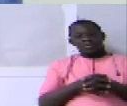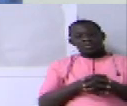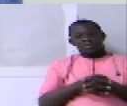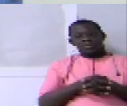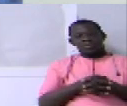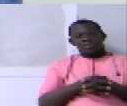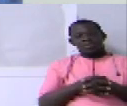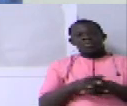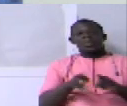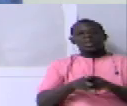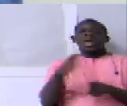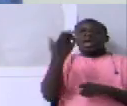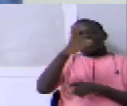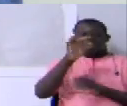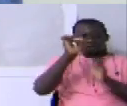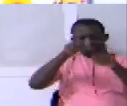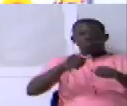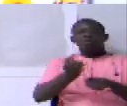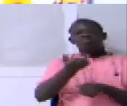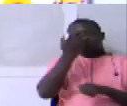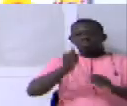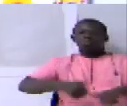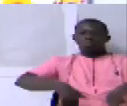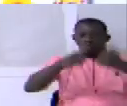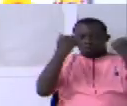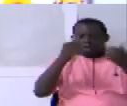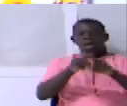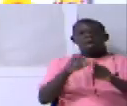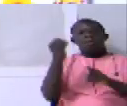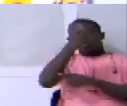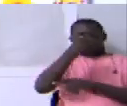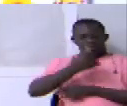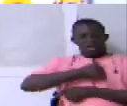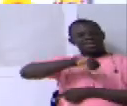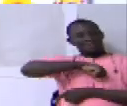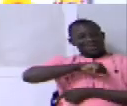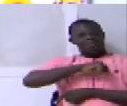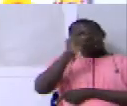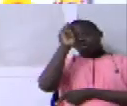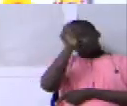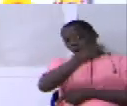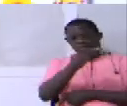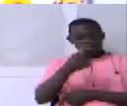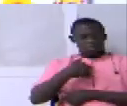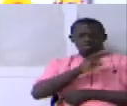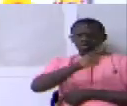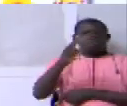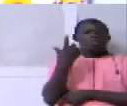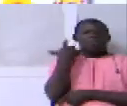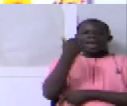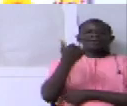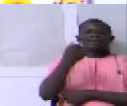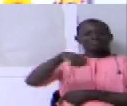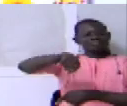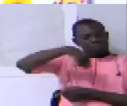It could be the food is good and they don't like it. Because myself, I don't like it even at home. Not that because it is not good, but I don't